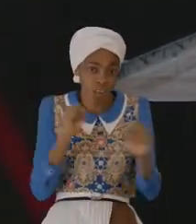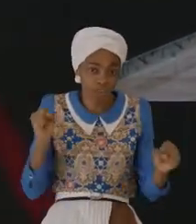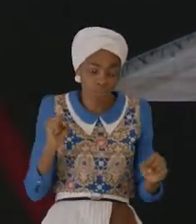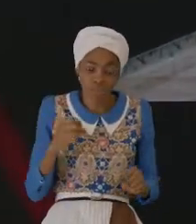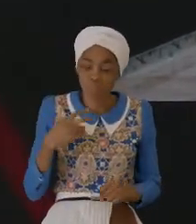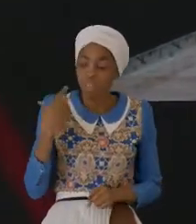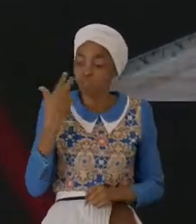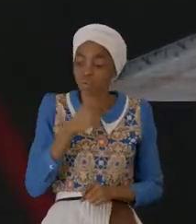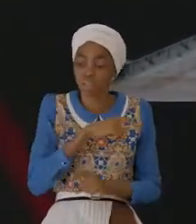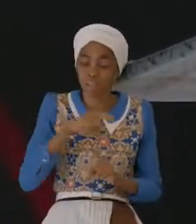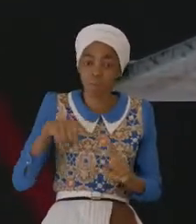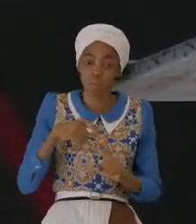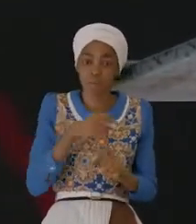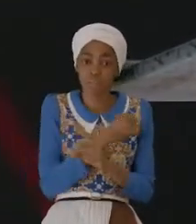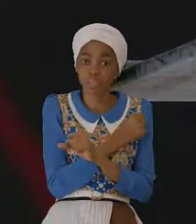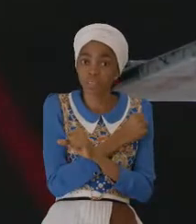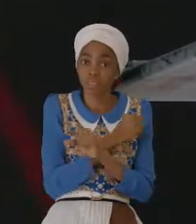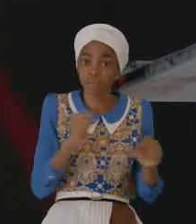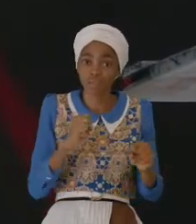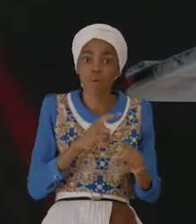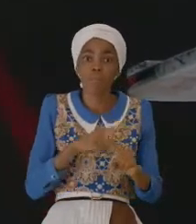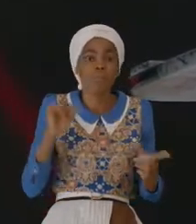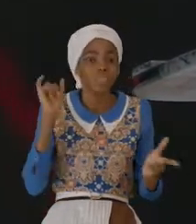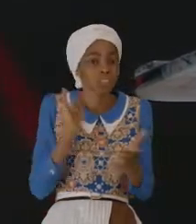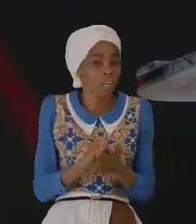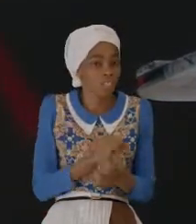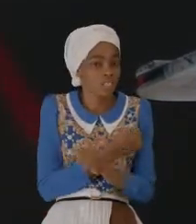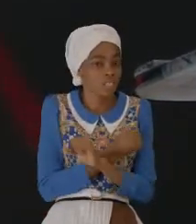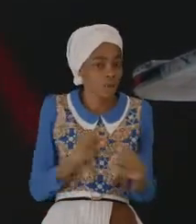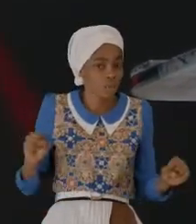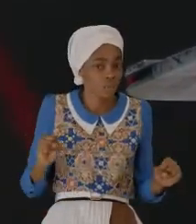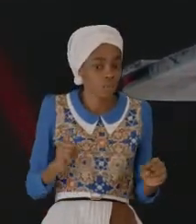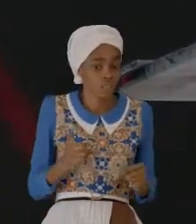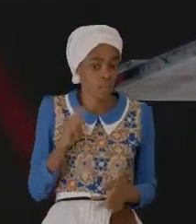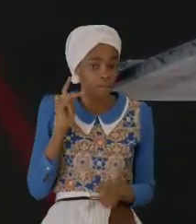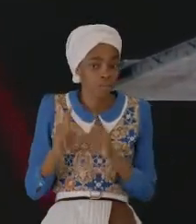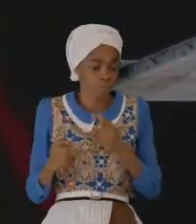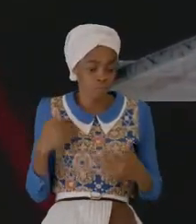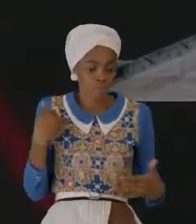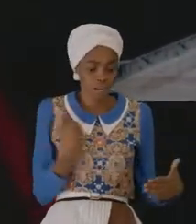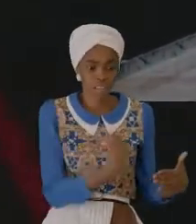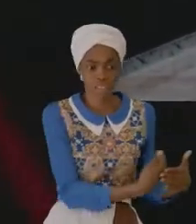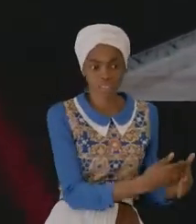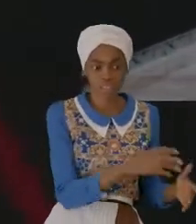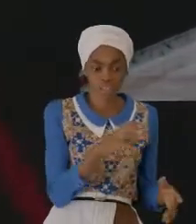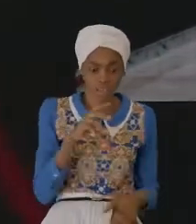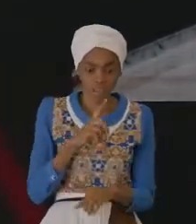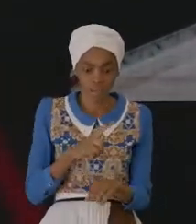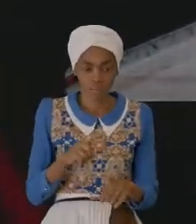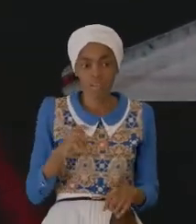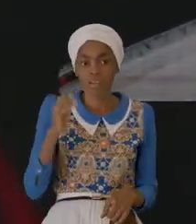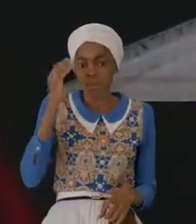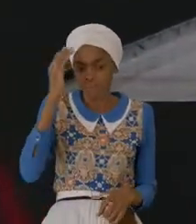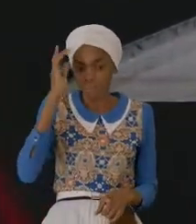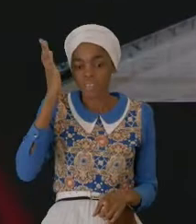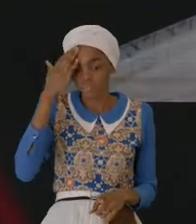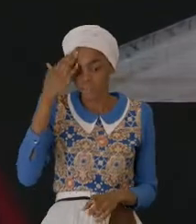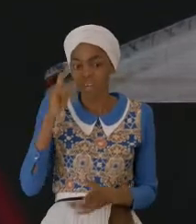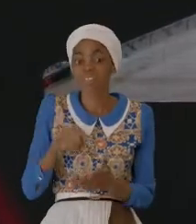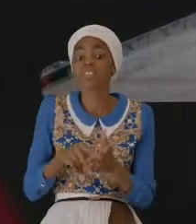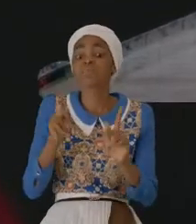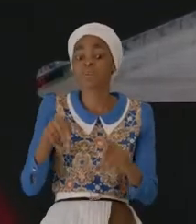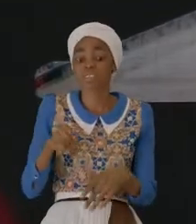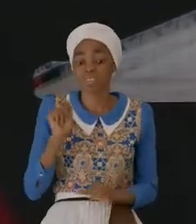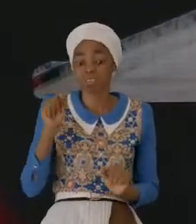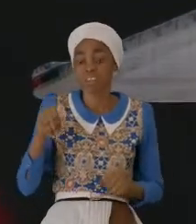salvation but that's salvation the people near them will know this man knows how to talk but